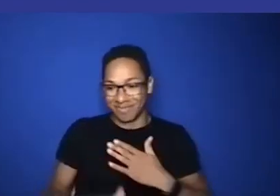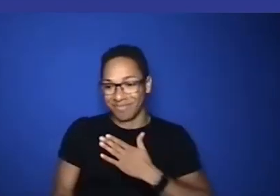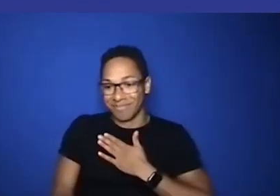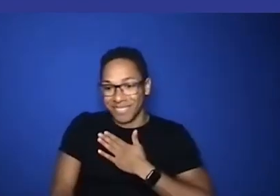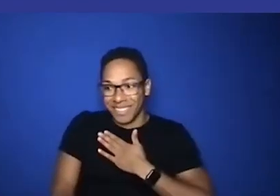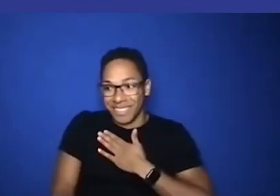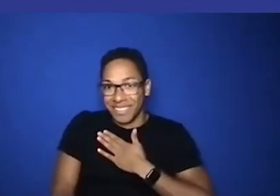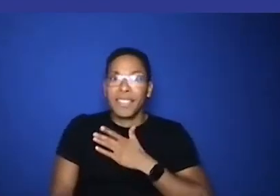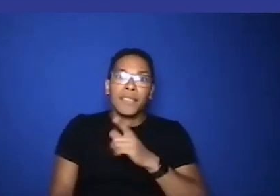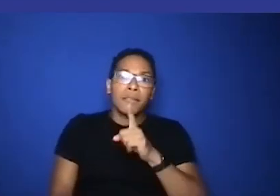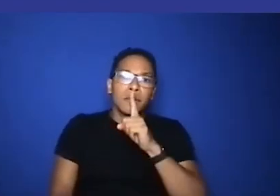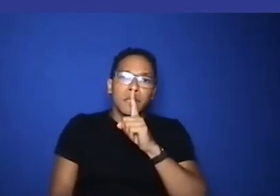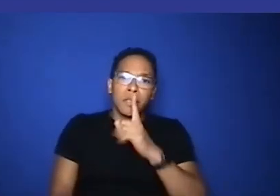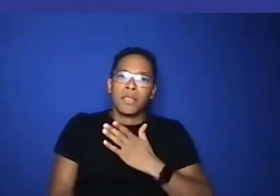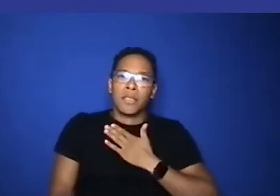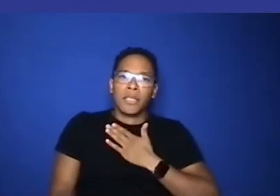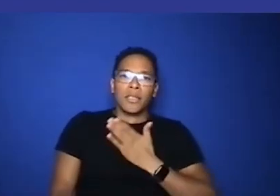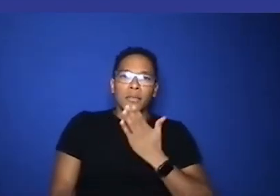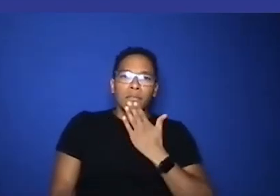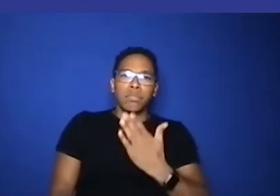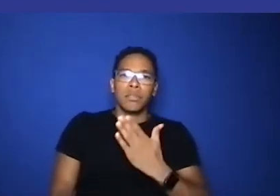so grateful for.